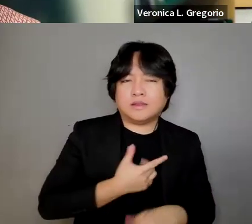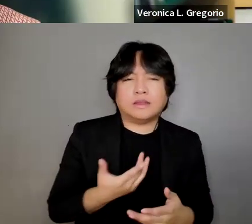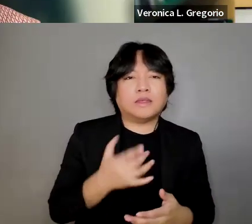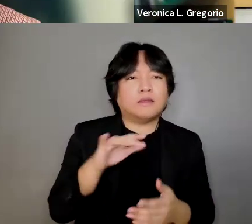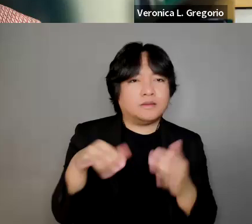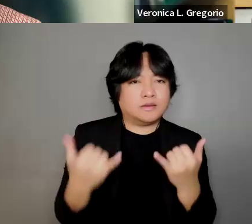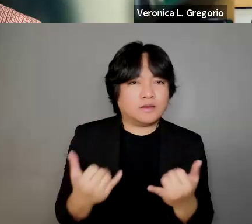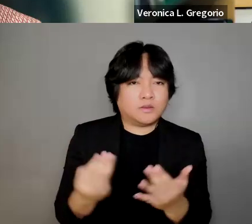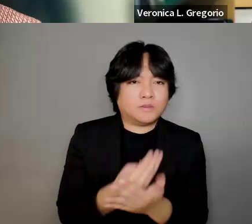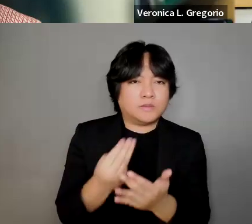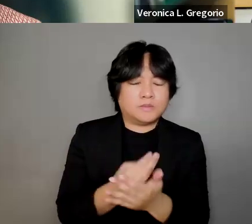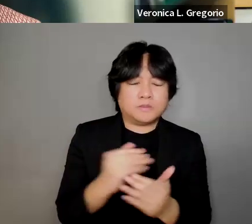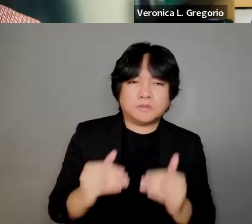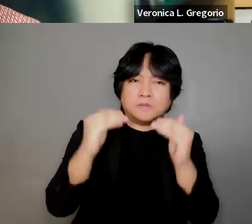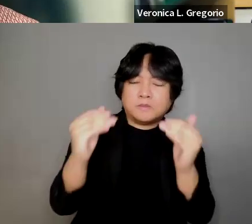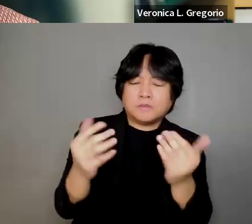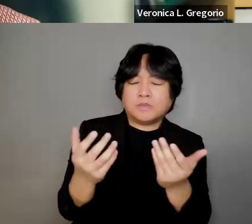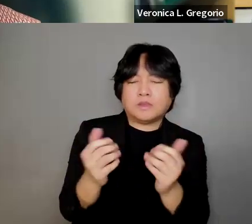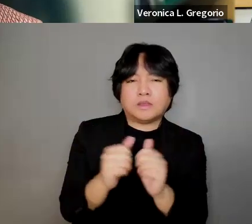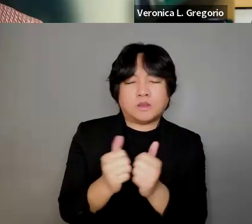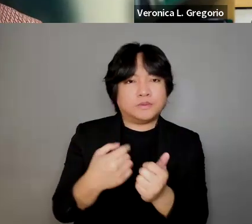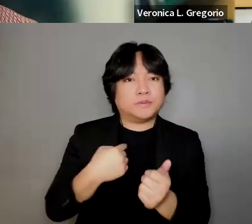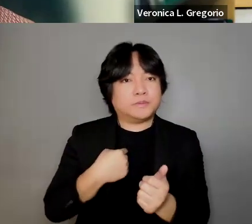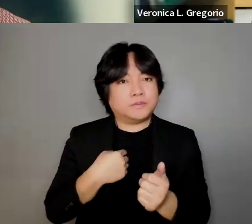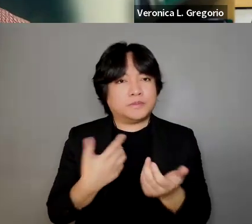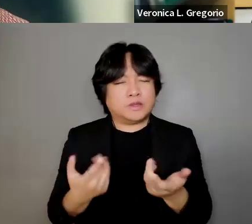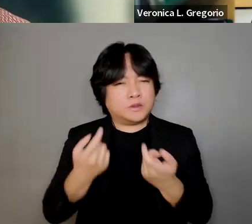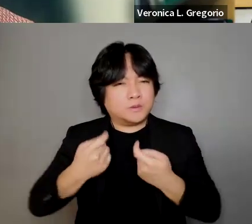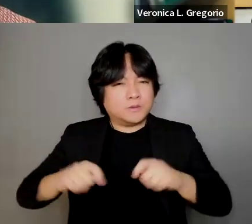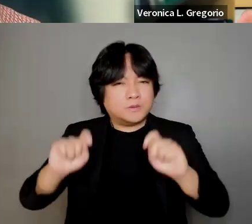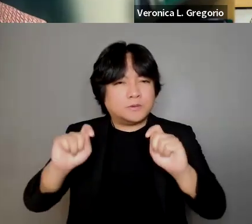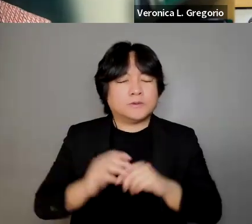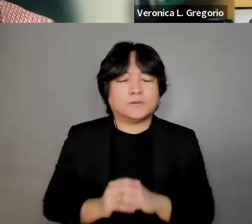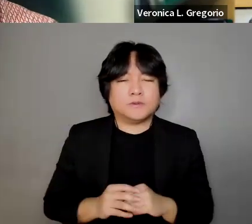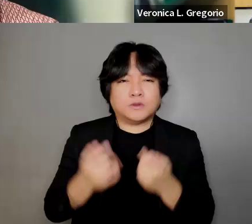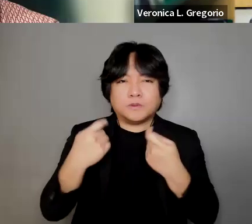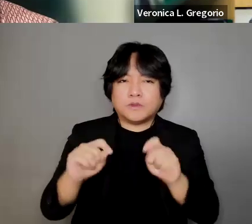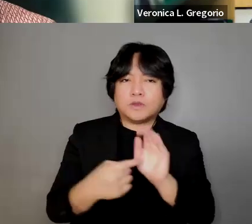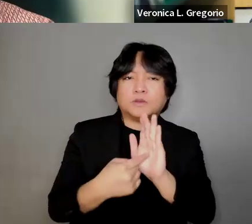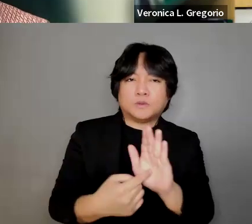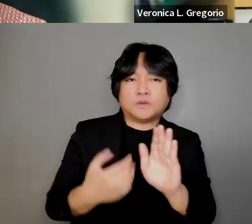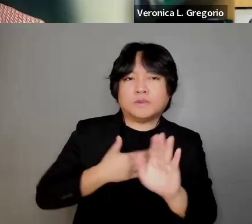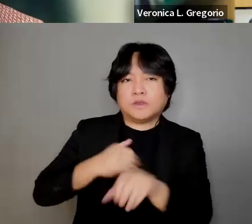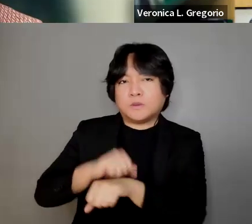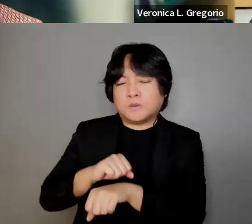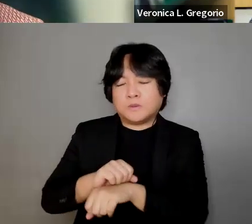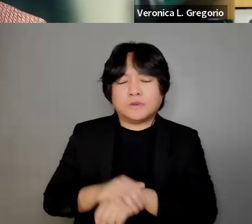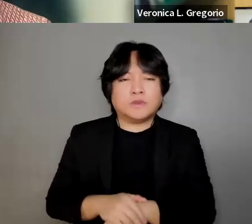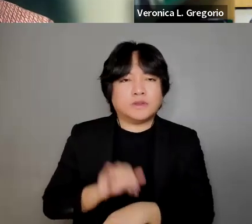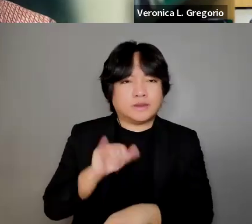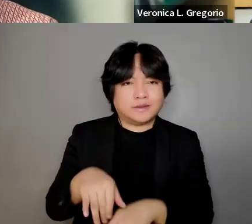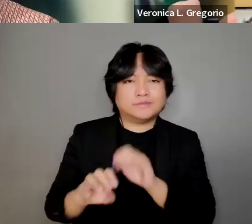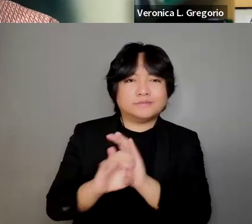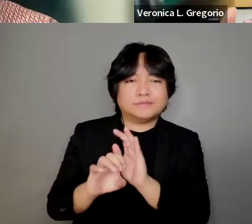and productivity is one thing that I am trying to show in my work. So that's one